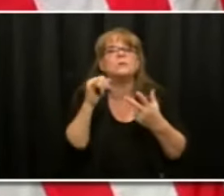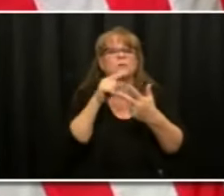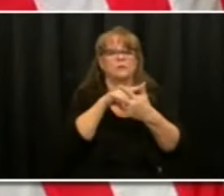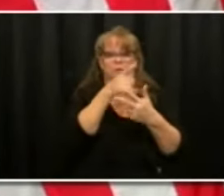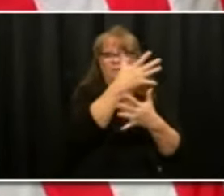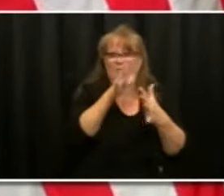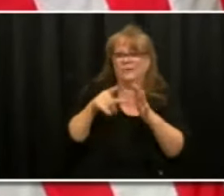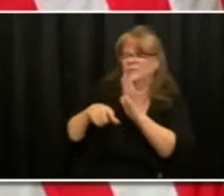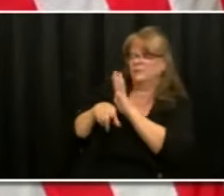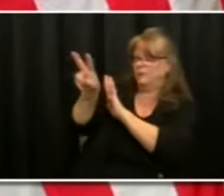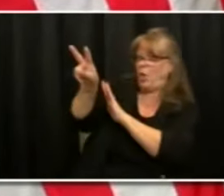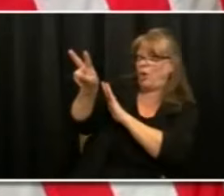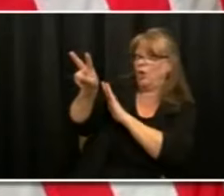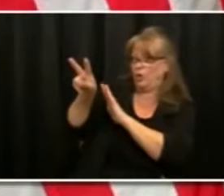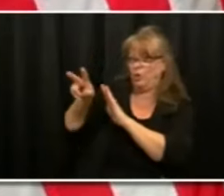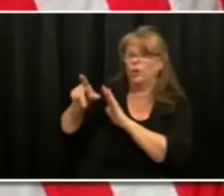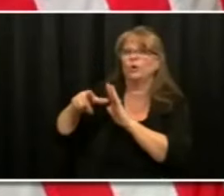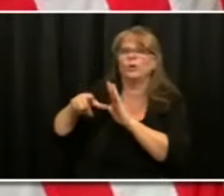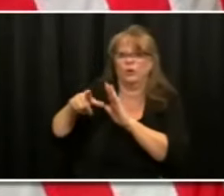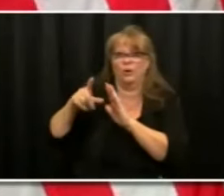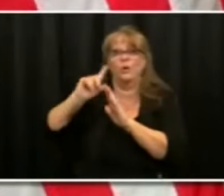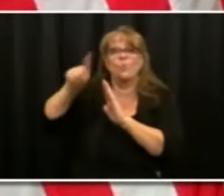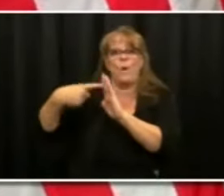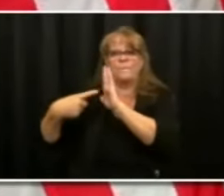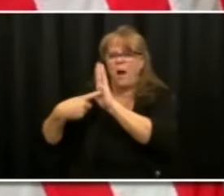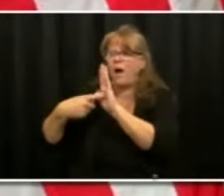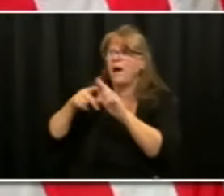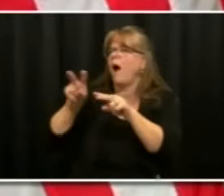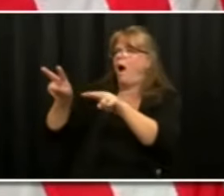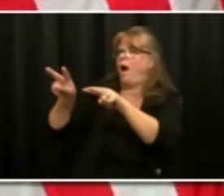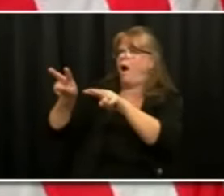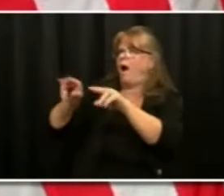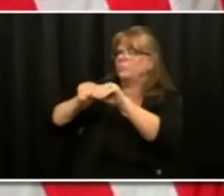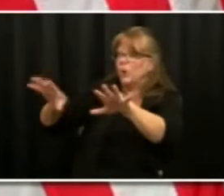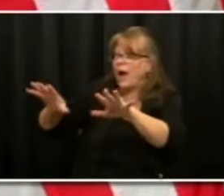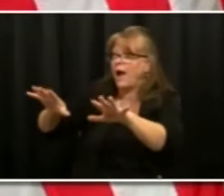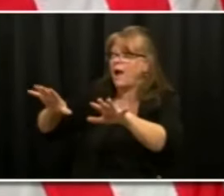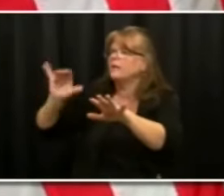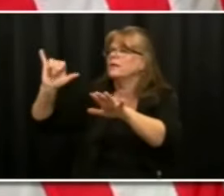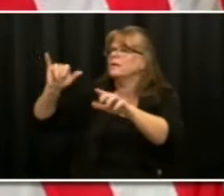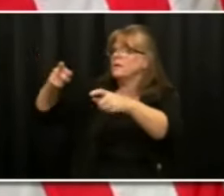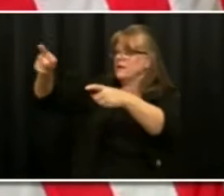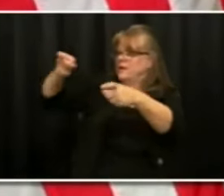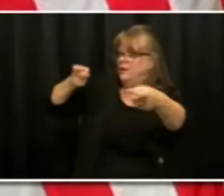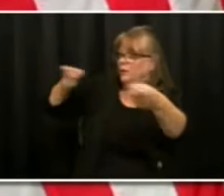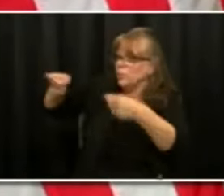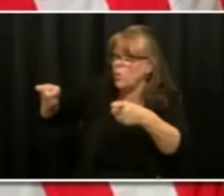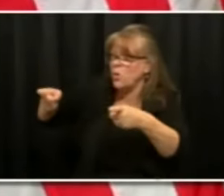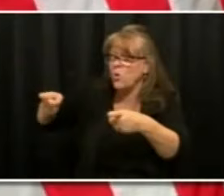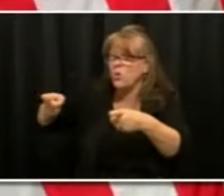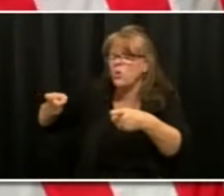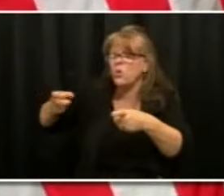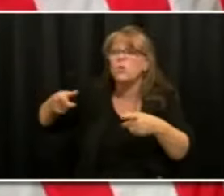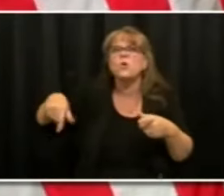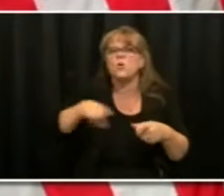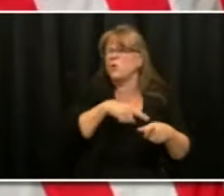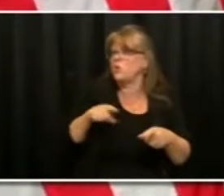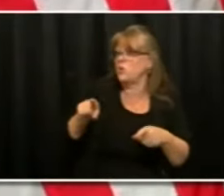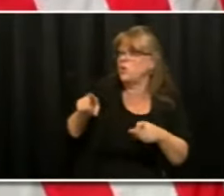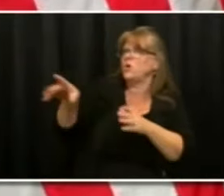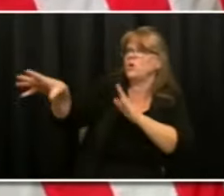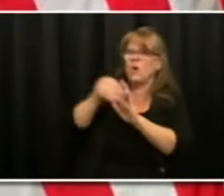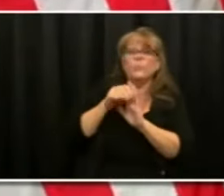hotspot to a much lower viral prevalence successfully over the last 3 or 4 weeks. And I know